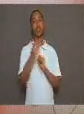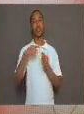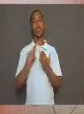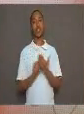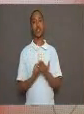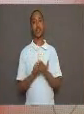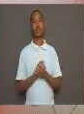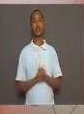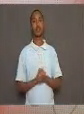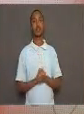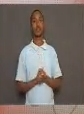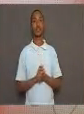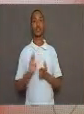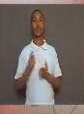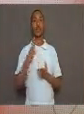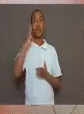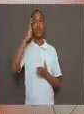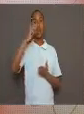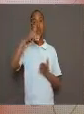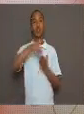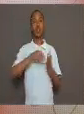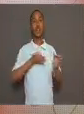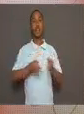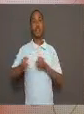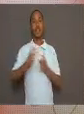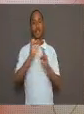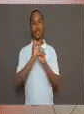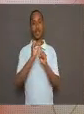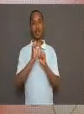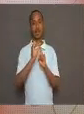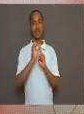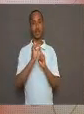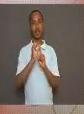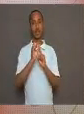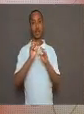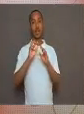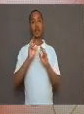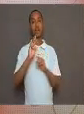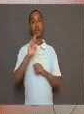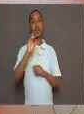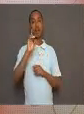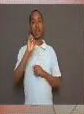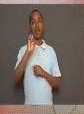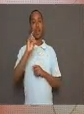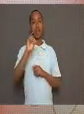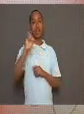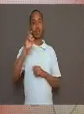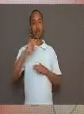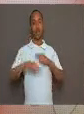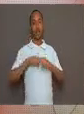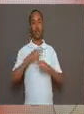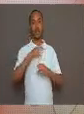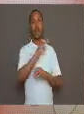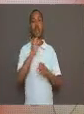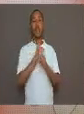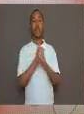these. We will also define the term redox reaction and demonstrate